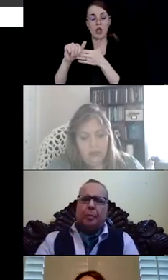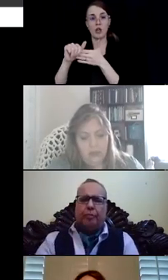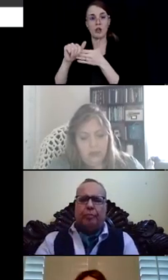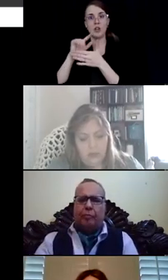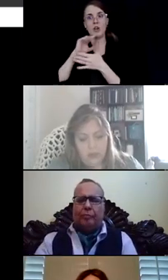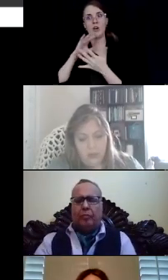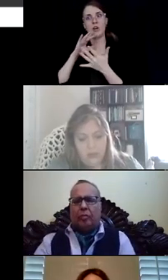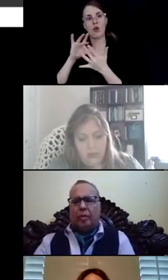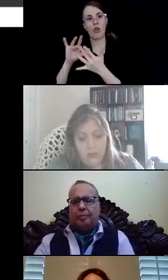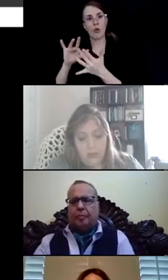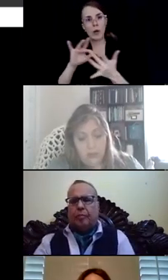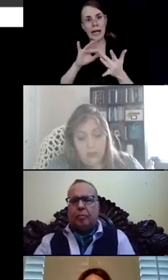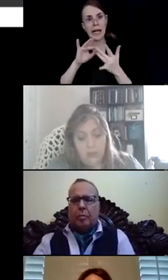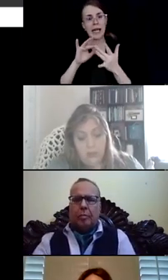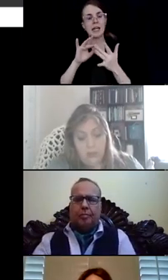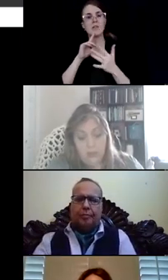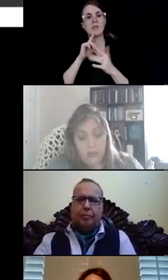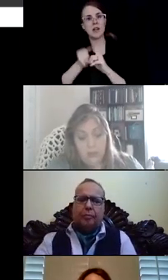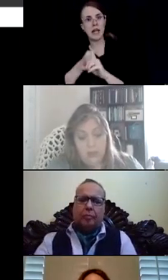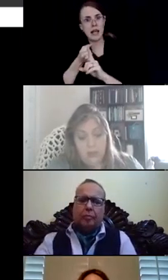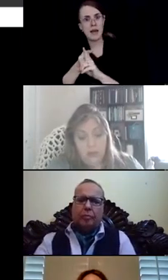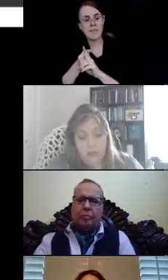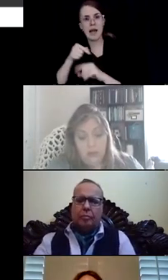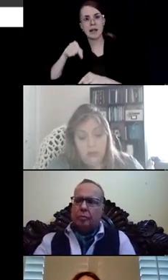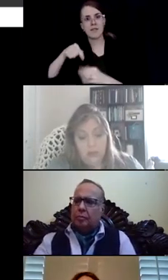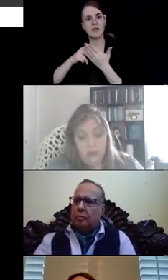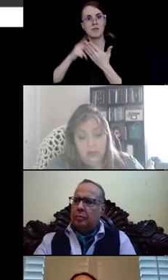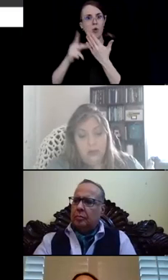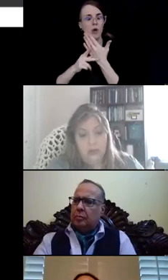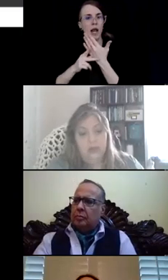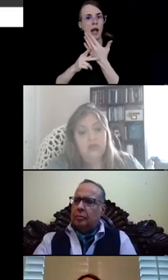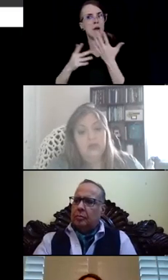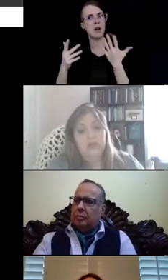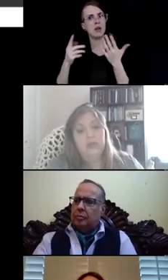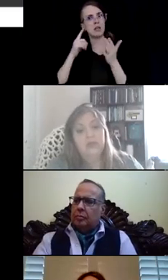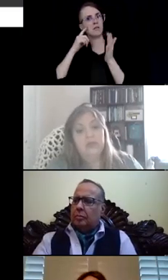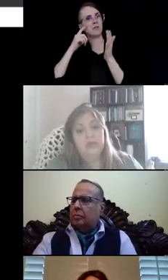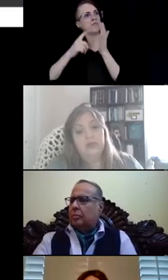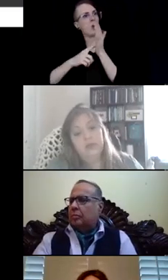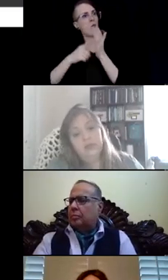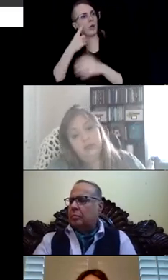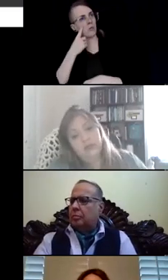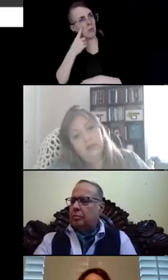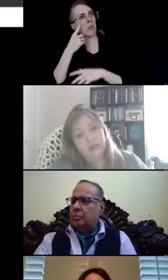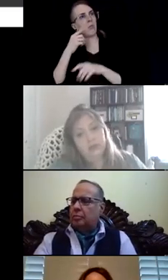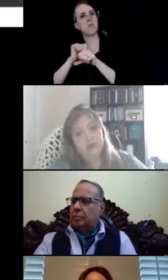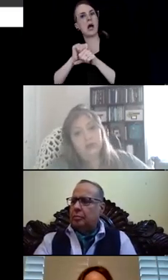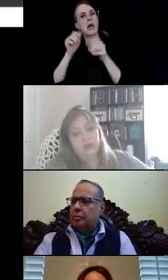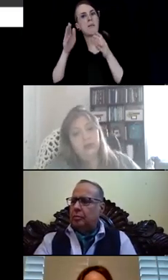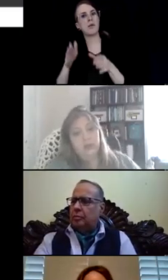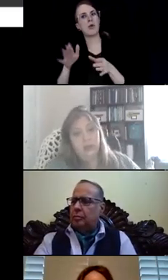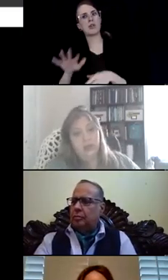impact of this program is not only felt and noticed by employers across the state, but recognized as